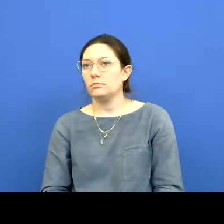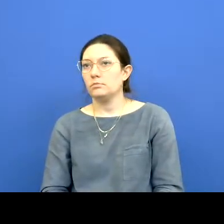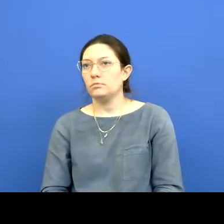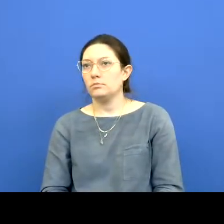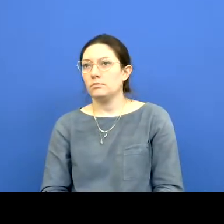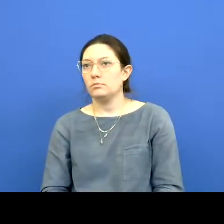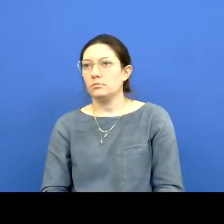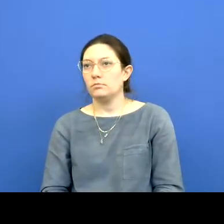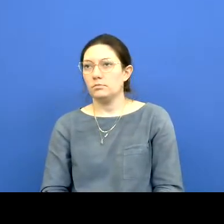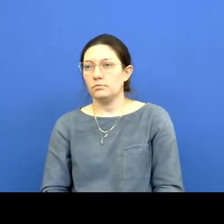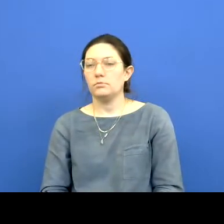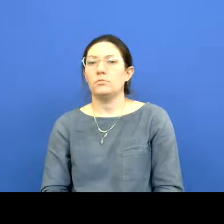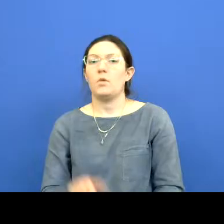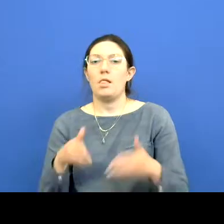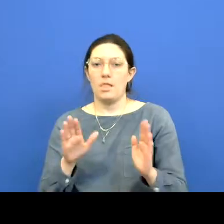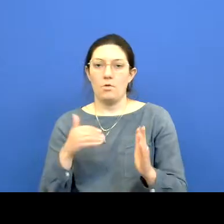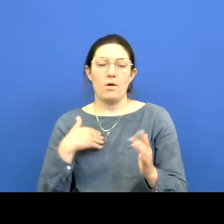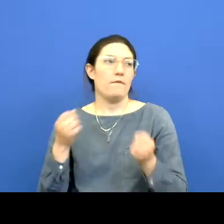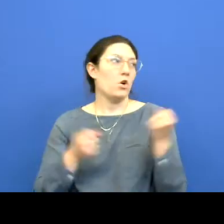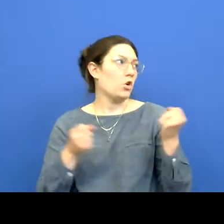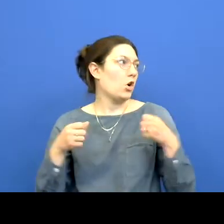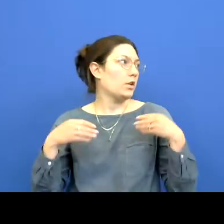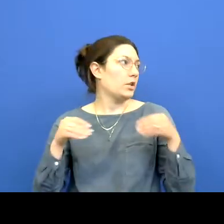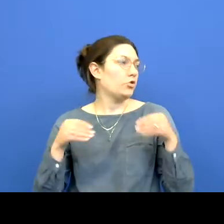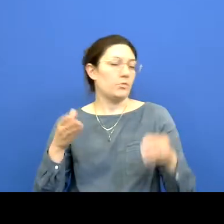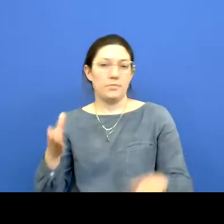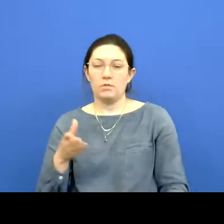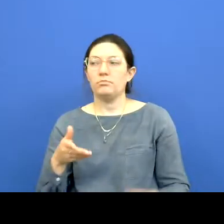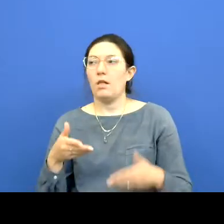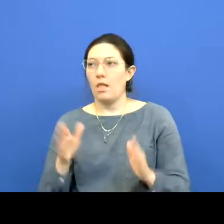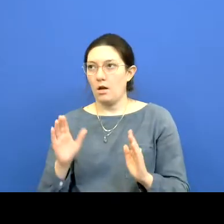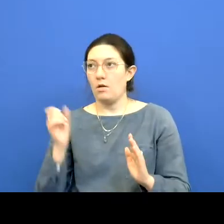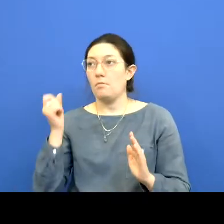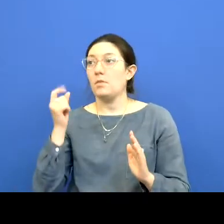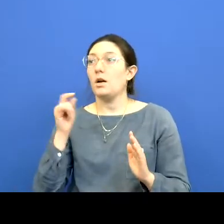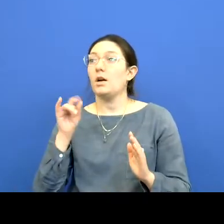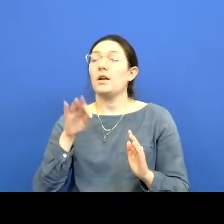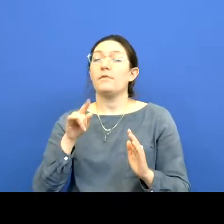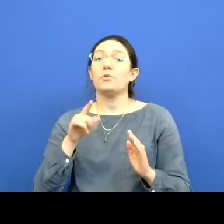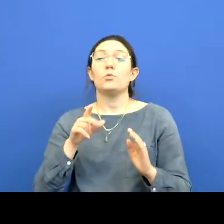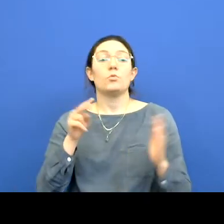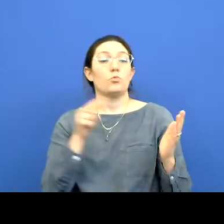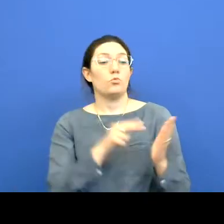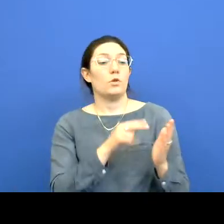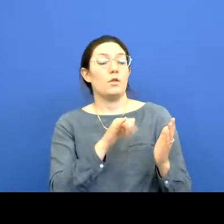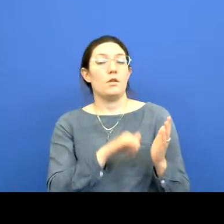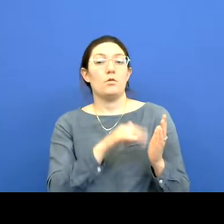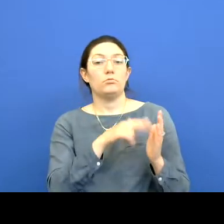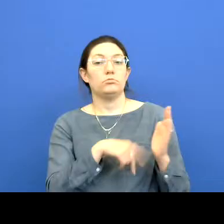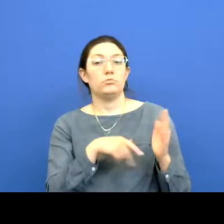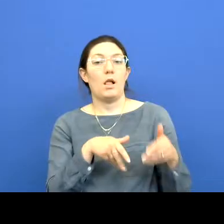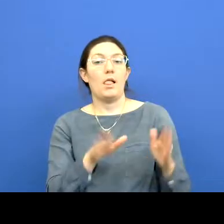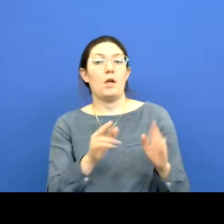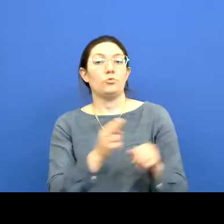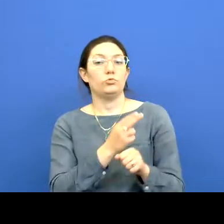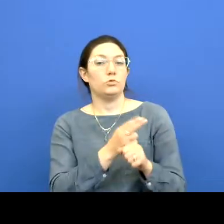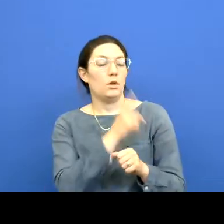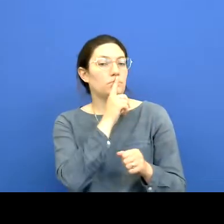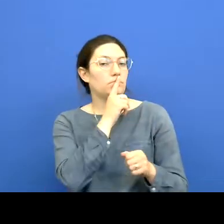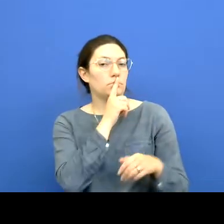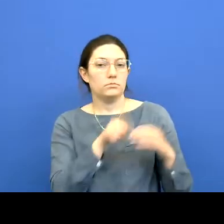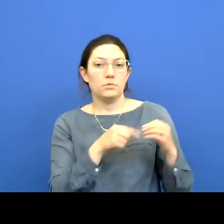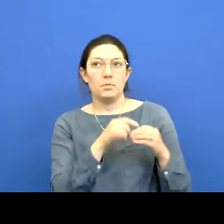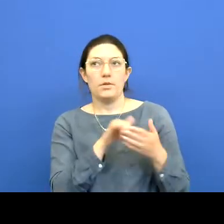You're actually allowed to have car dealerships there. But if you go to the allowed uses, the permitted uses, you won't find it anywhere